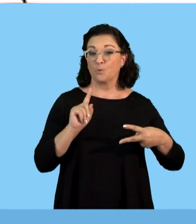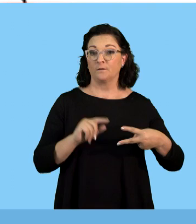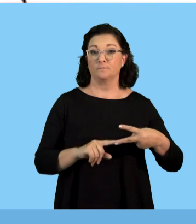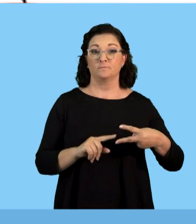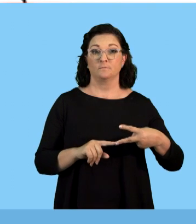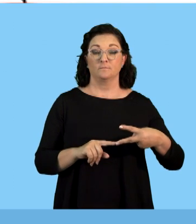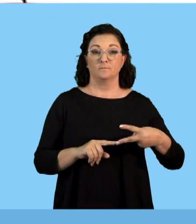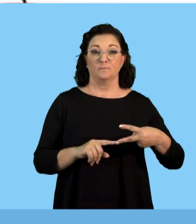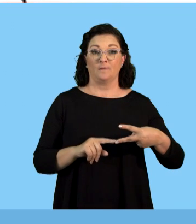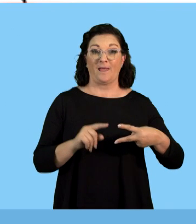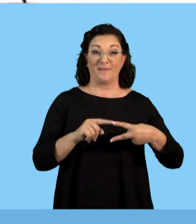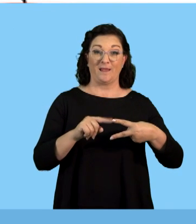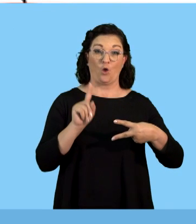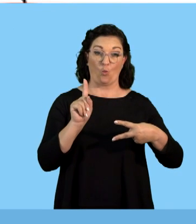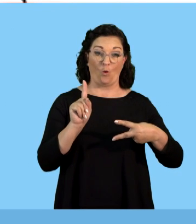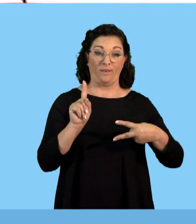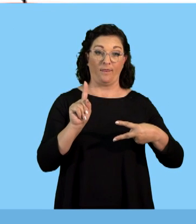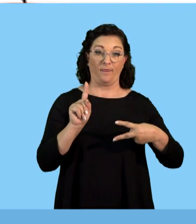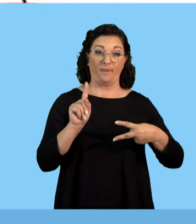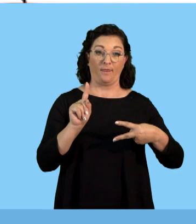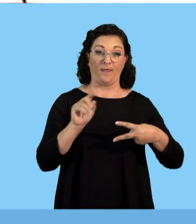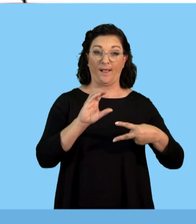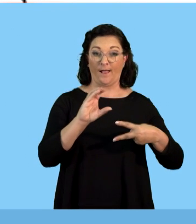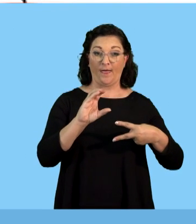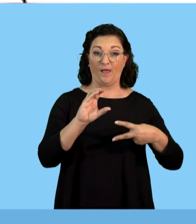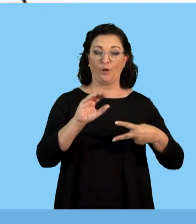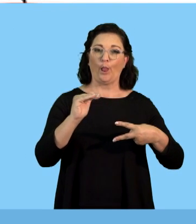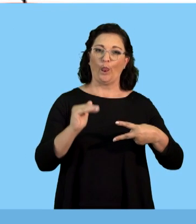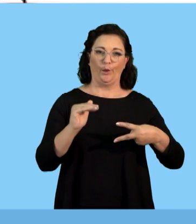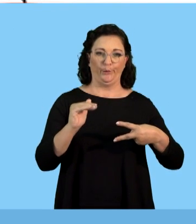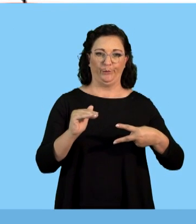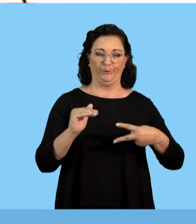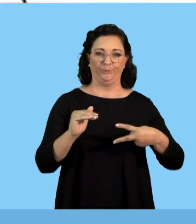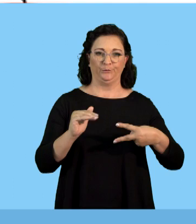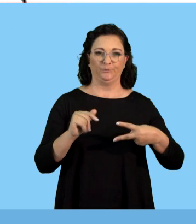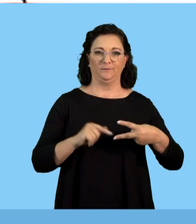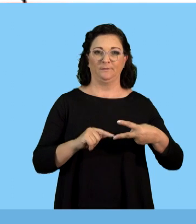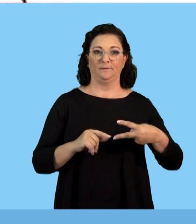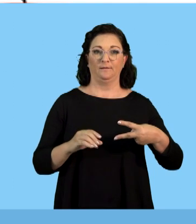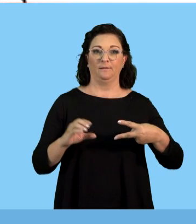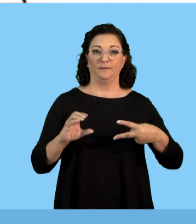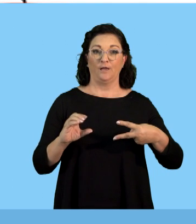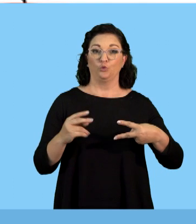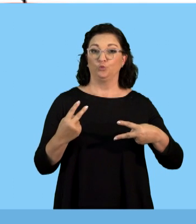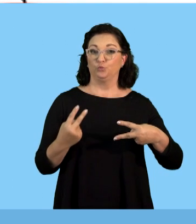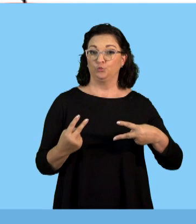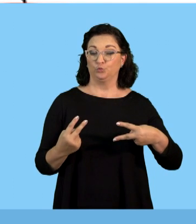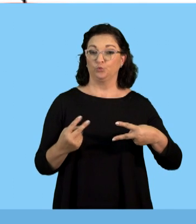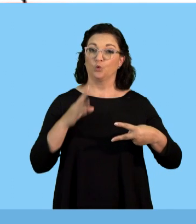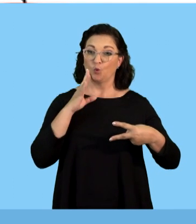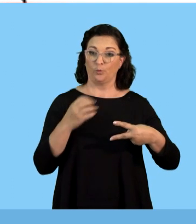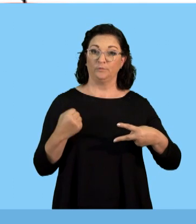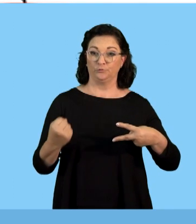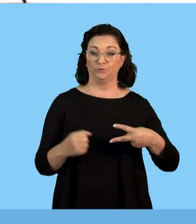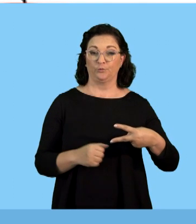the current passing through our light bulb number 1 is going to be much lower than the current passing through at light bulb number